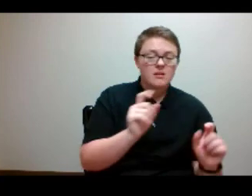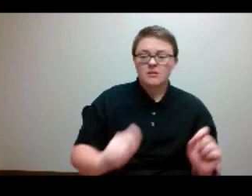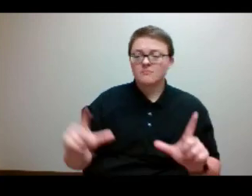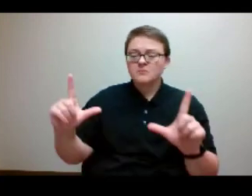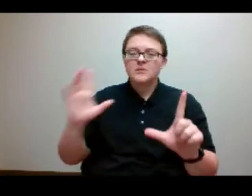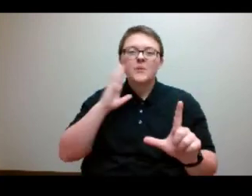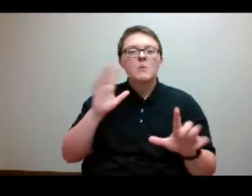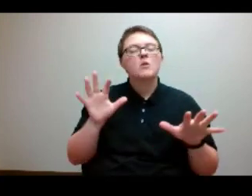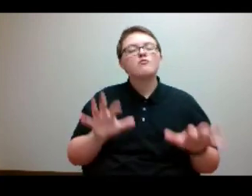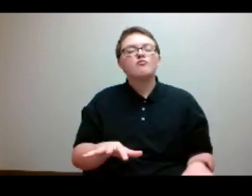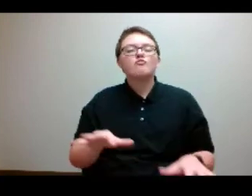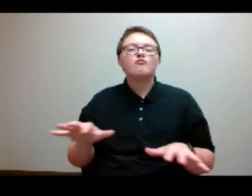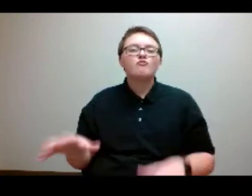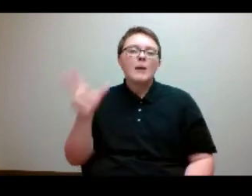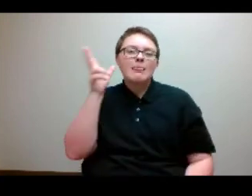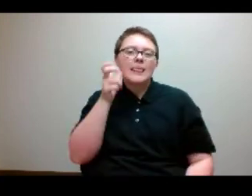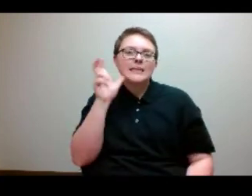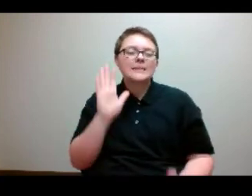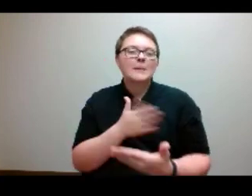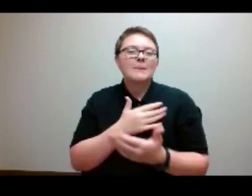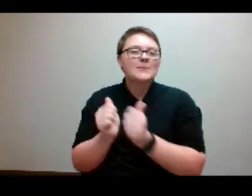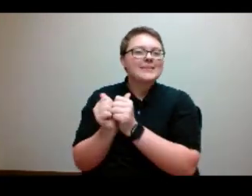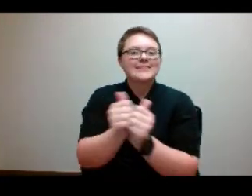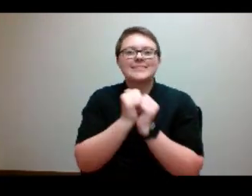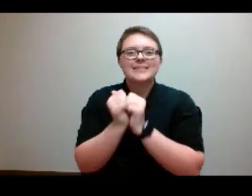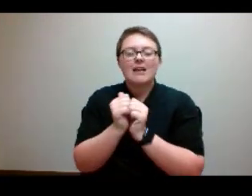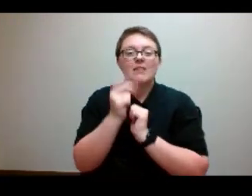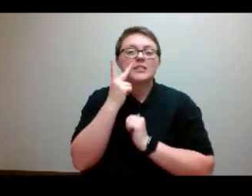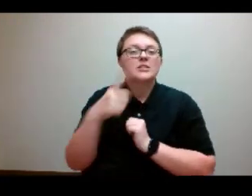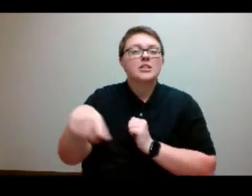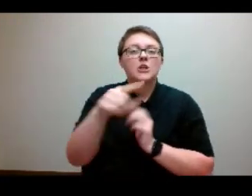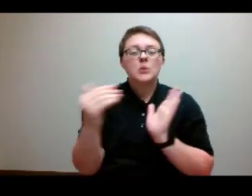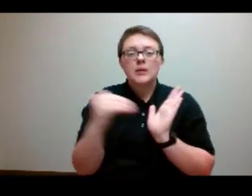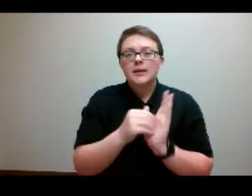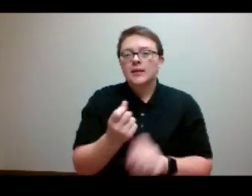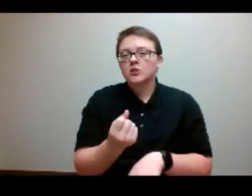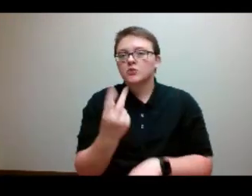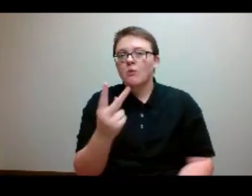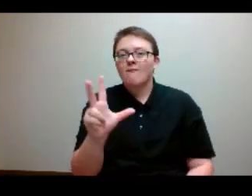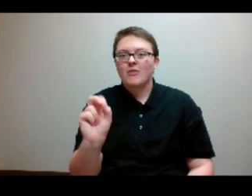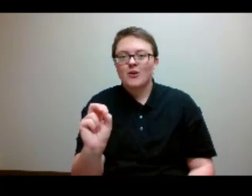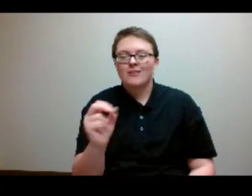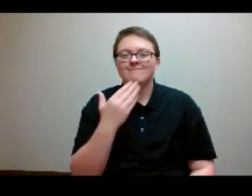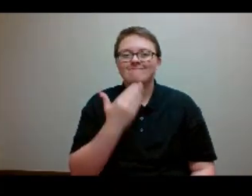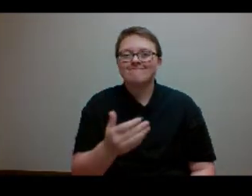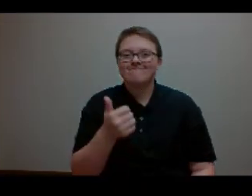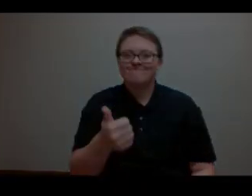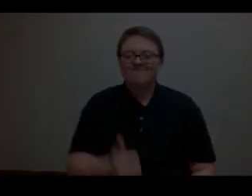music together. So we'll see everybody here at 12:30. Thank you.